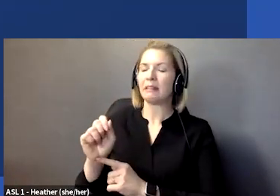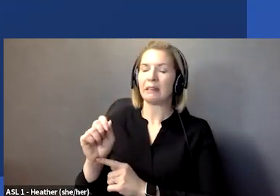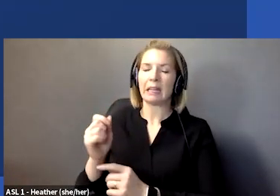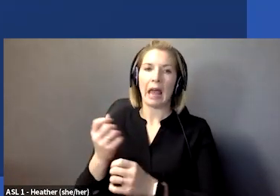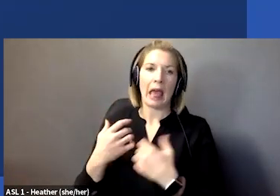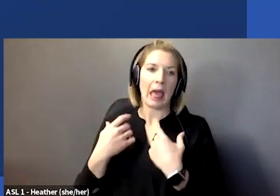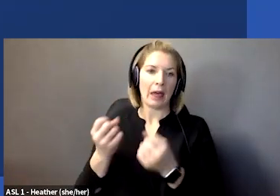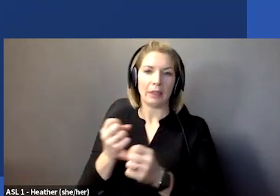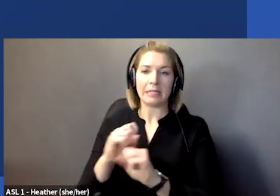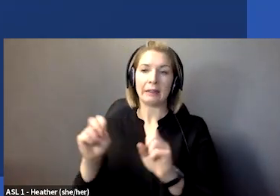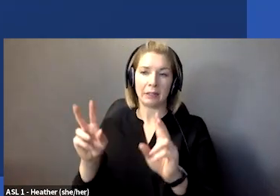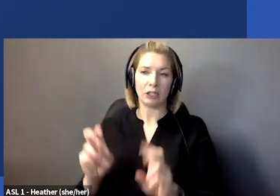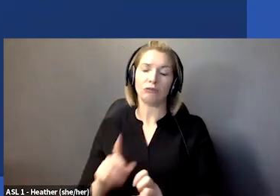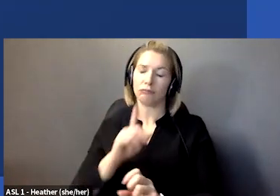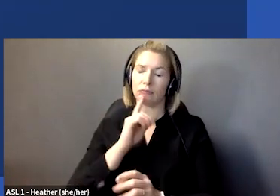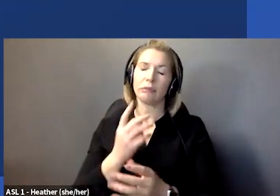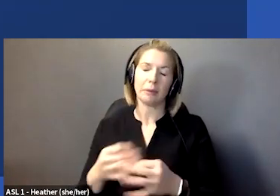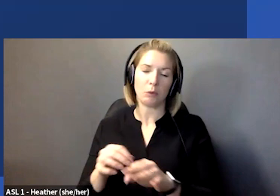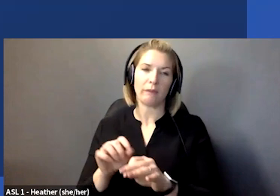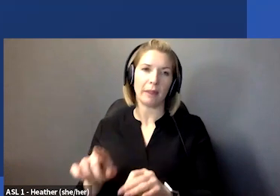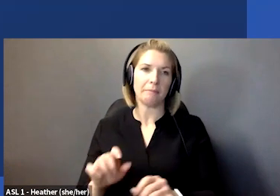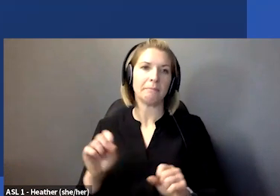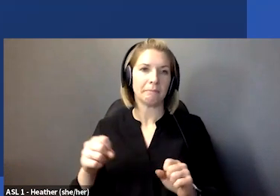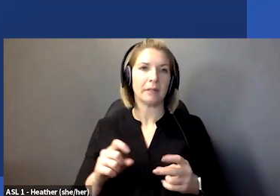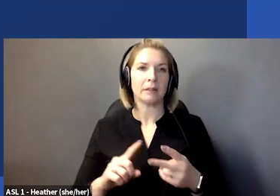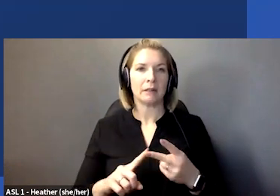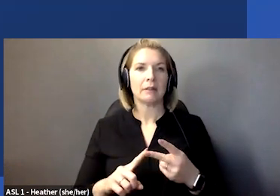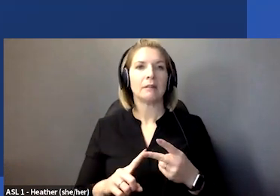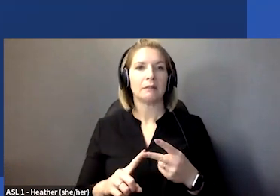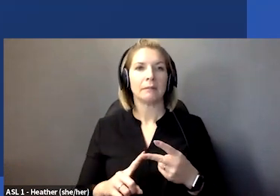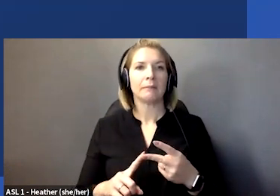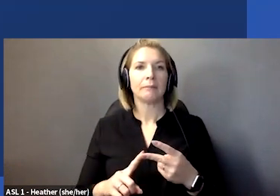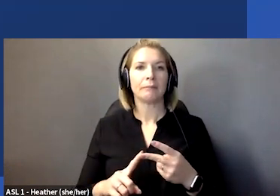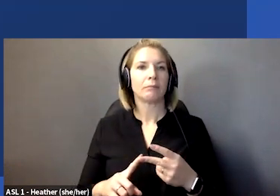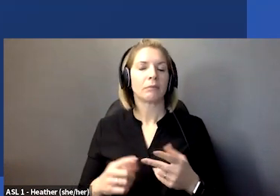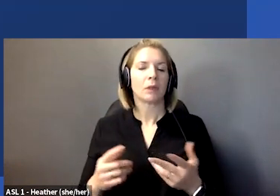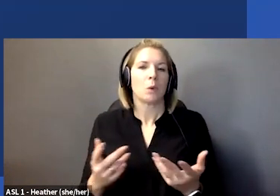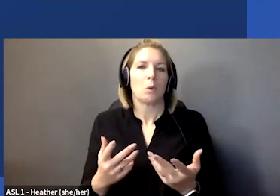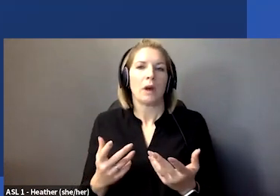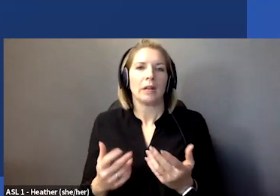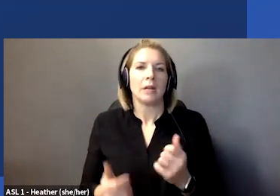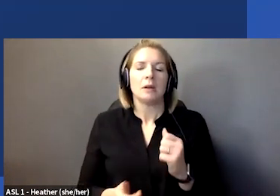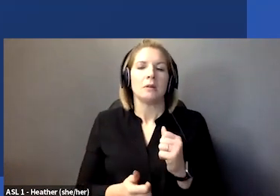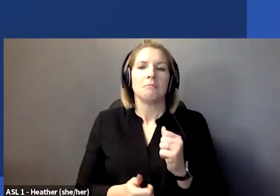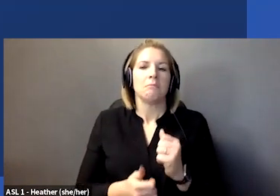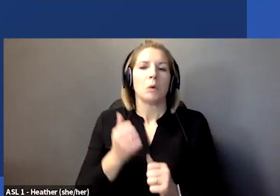the work environment. Yeah, so biggest reach, another person talks about what could help people the most.